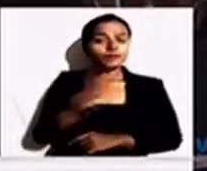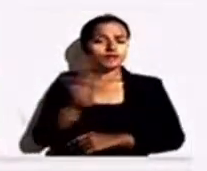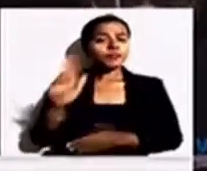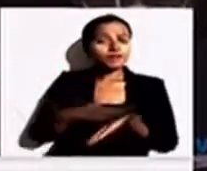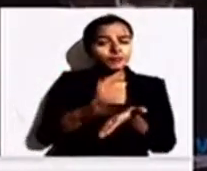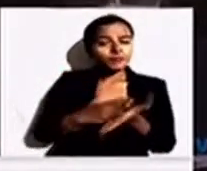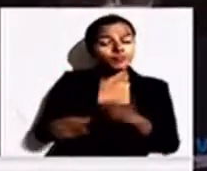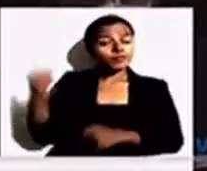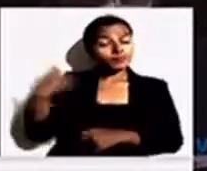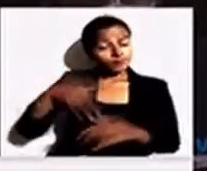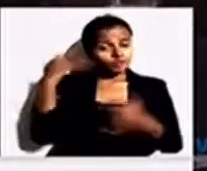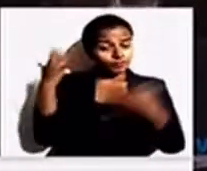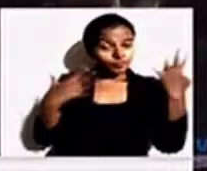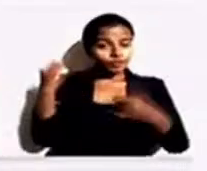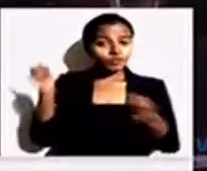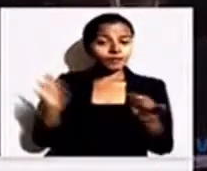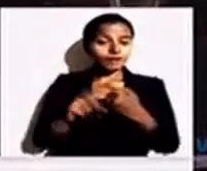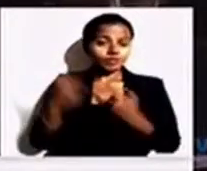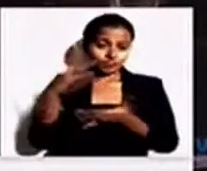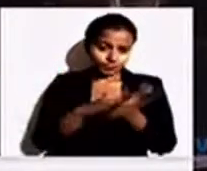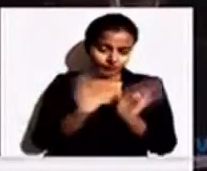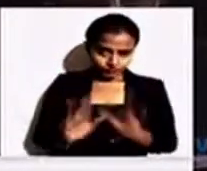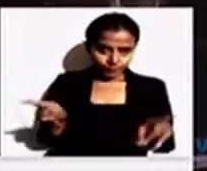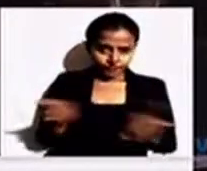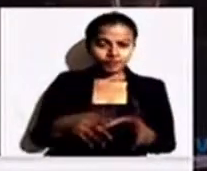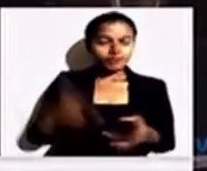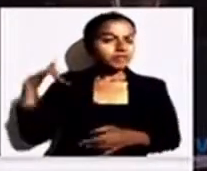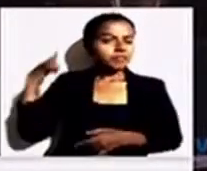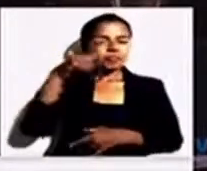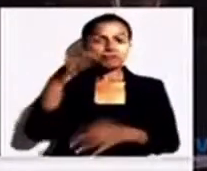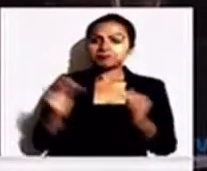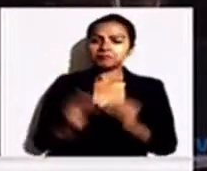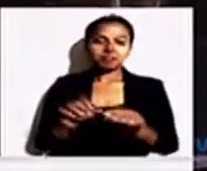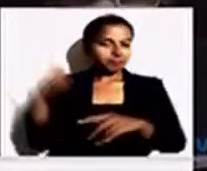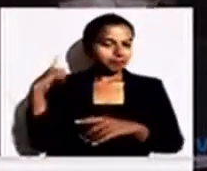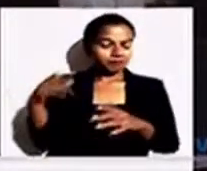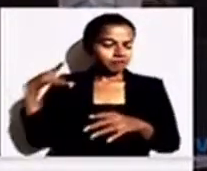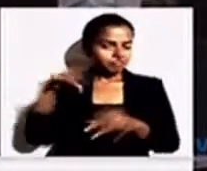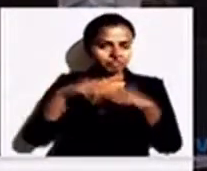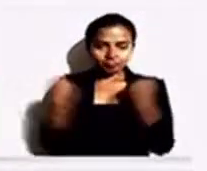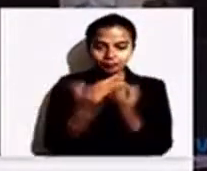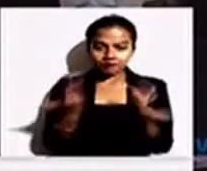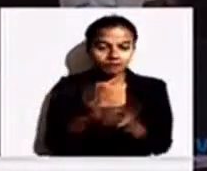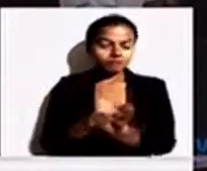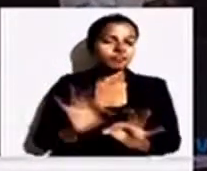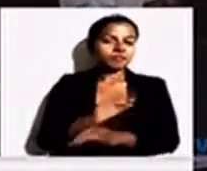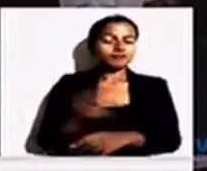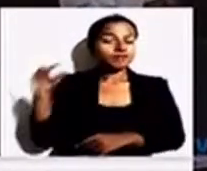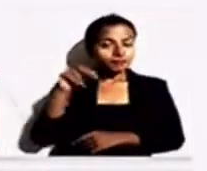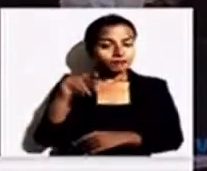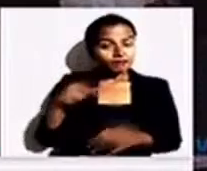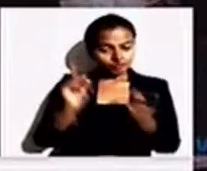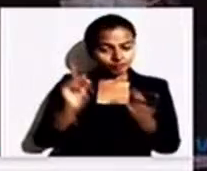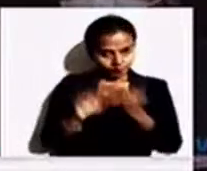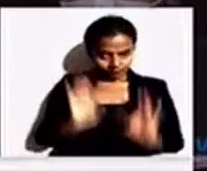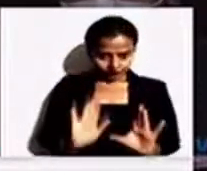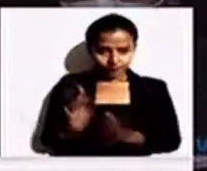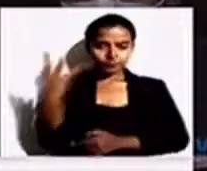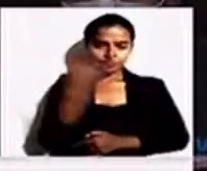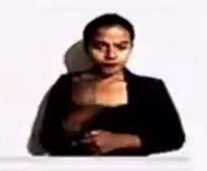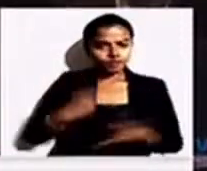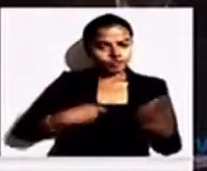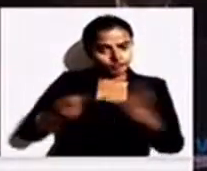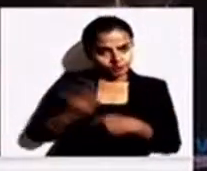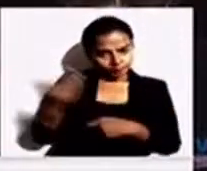Force does not have combat aircraft. There were about 11 combat aircrafts during the war. 4 of them were purchased at twice the price as money